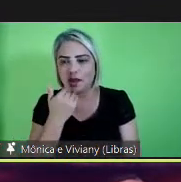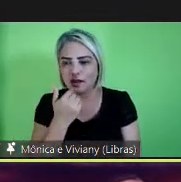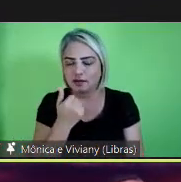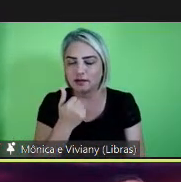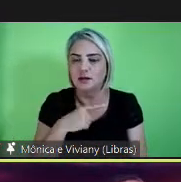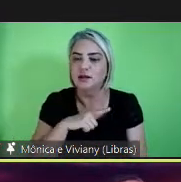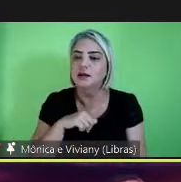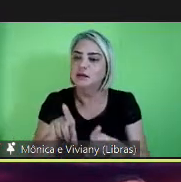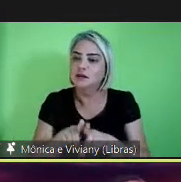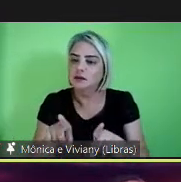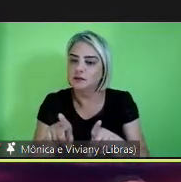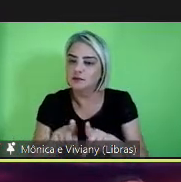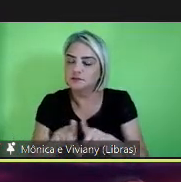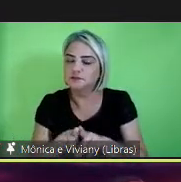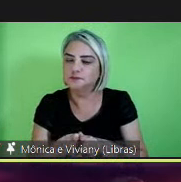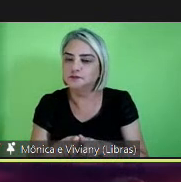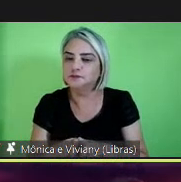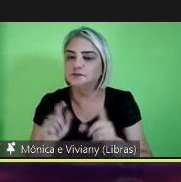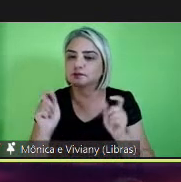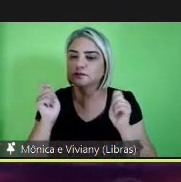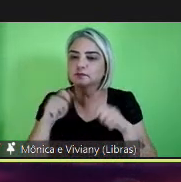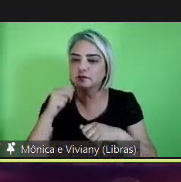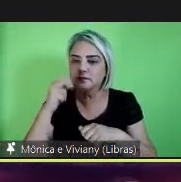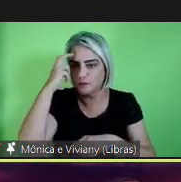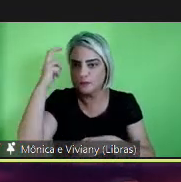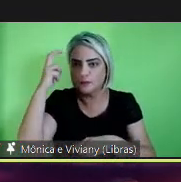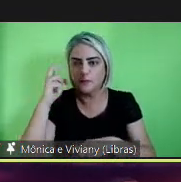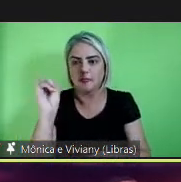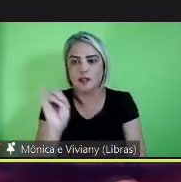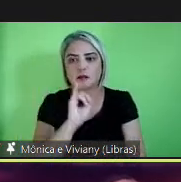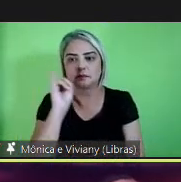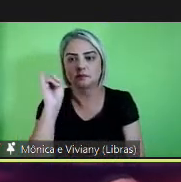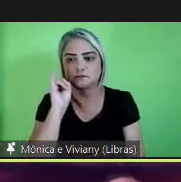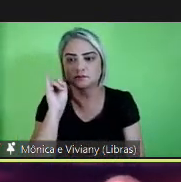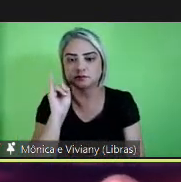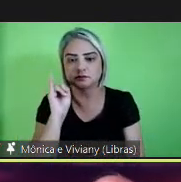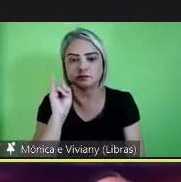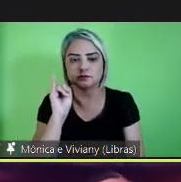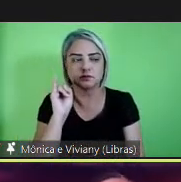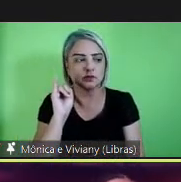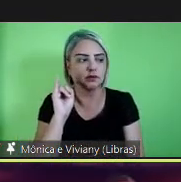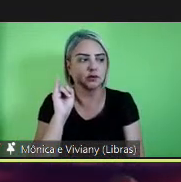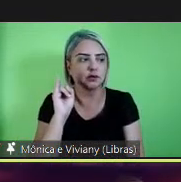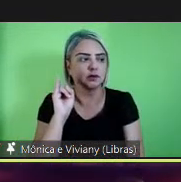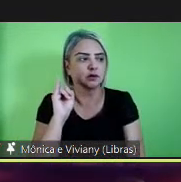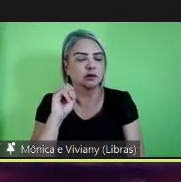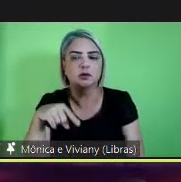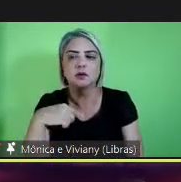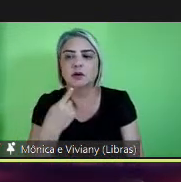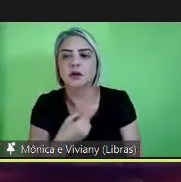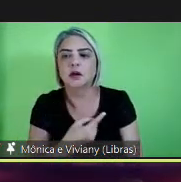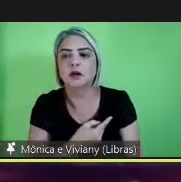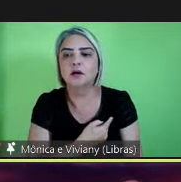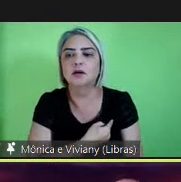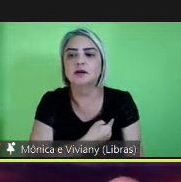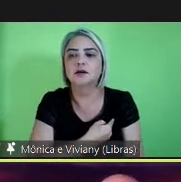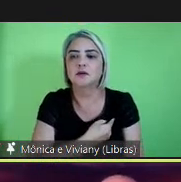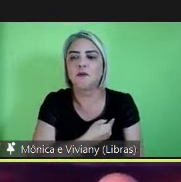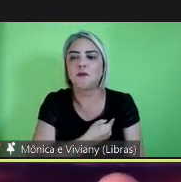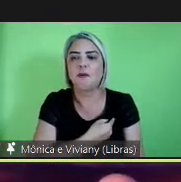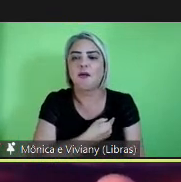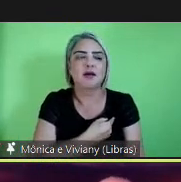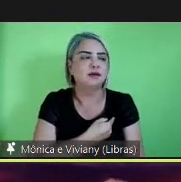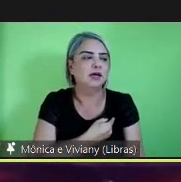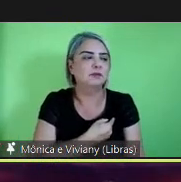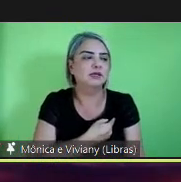that. Persons also need to be able to prepare as well as cook, as well as purchase what it is. Can